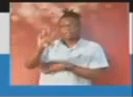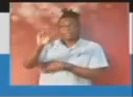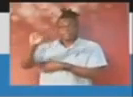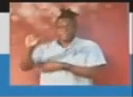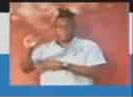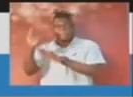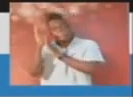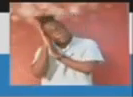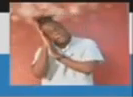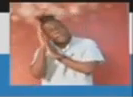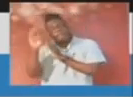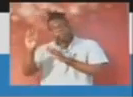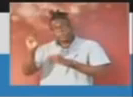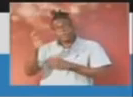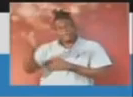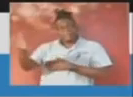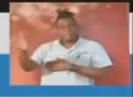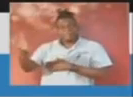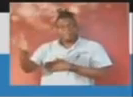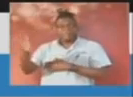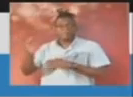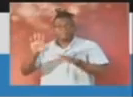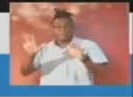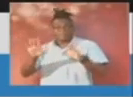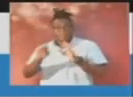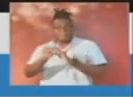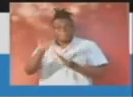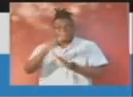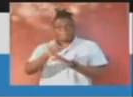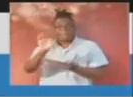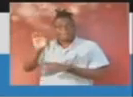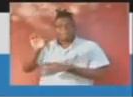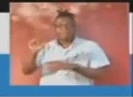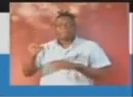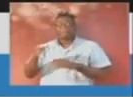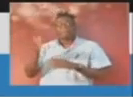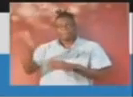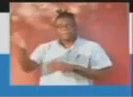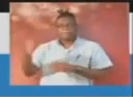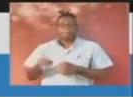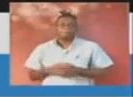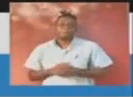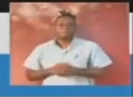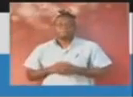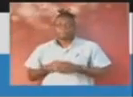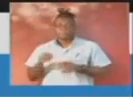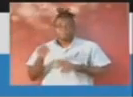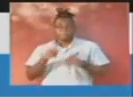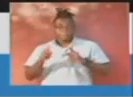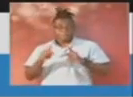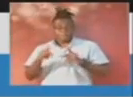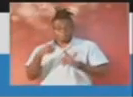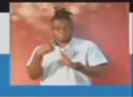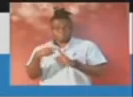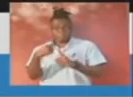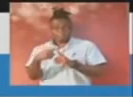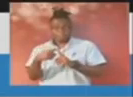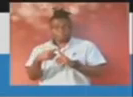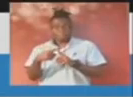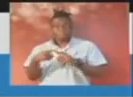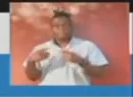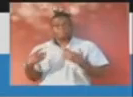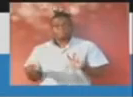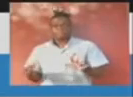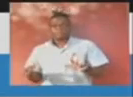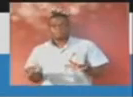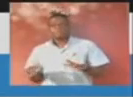on Sunday, May the 9th. These active beds will be allocated to people who have tested positive, recovering from the